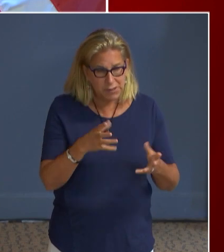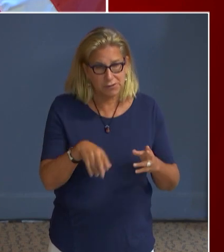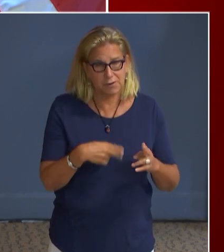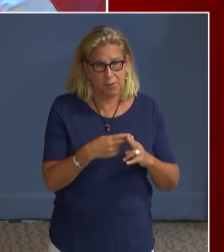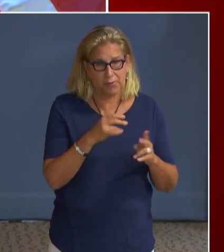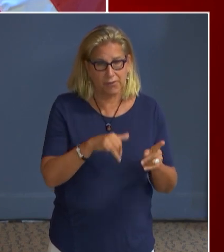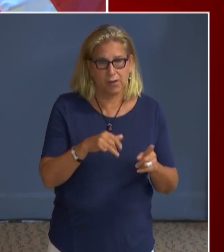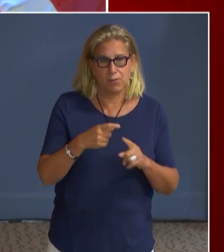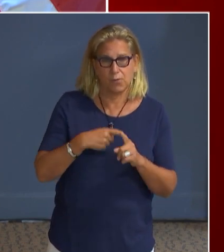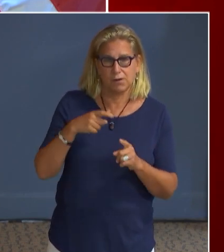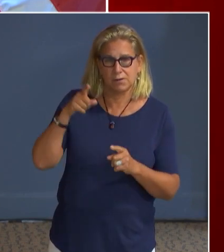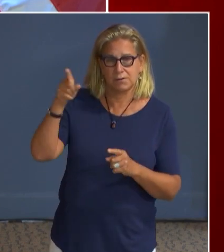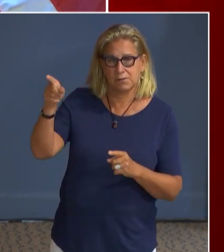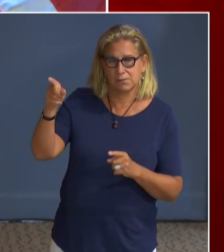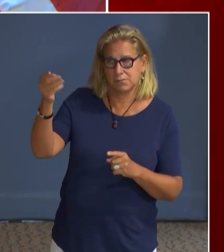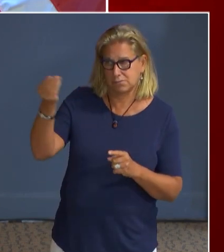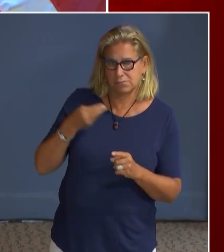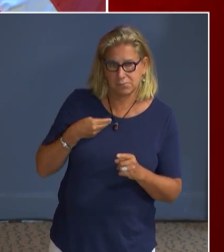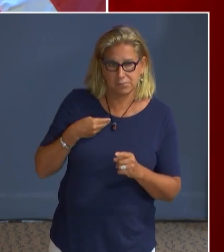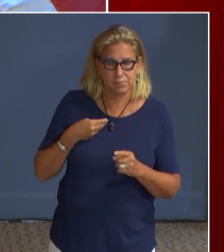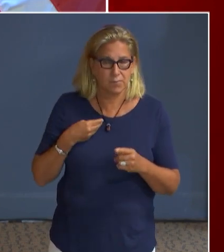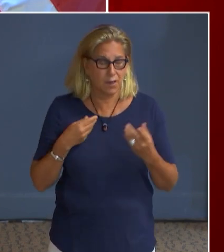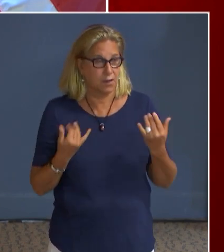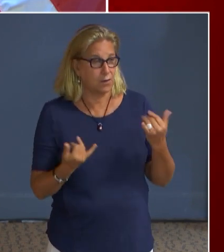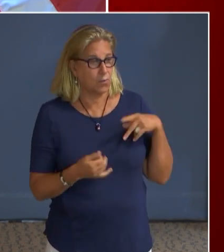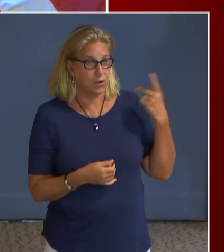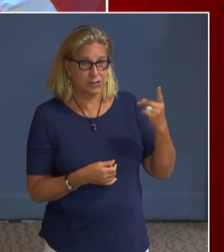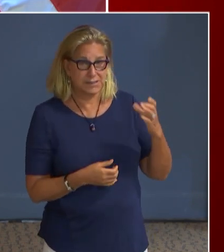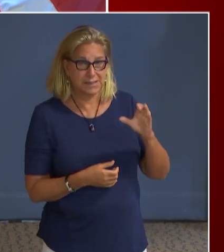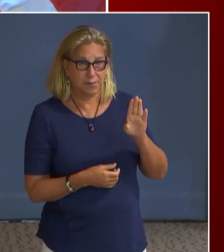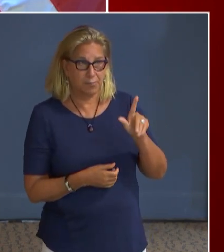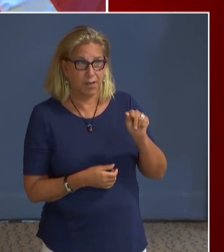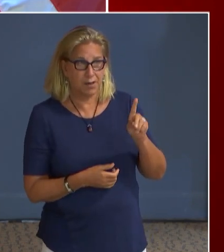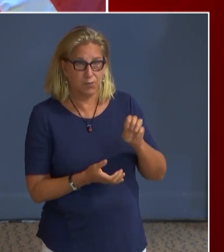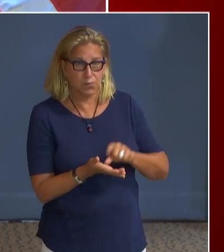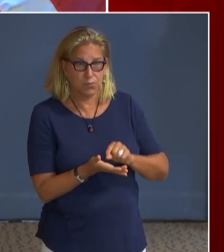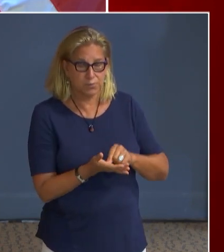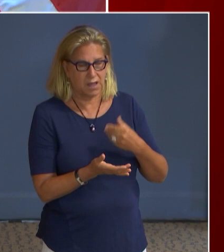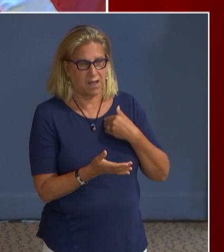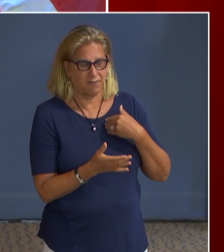Washington Blade, and that's today, I believe.